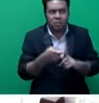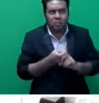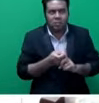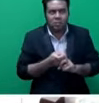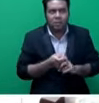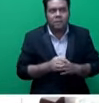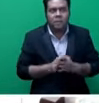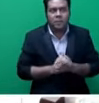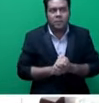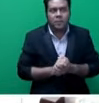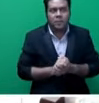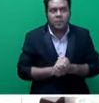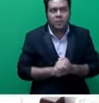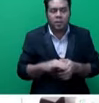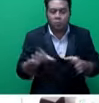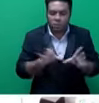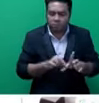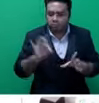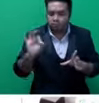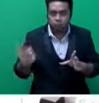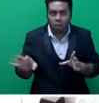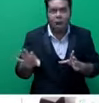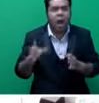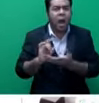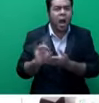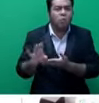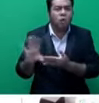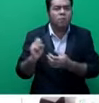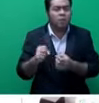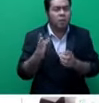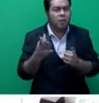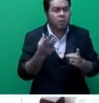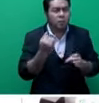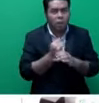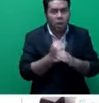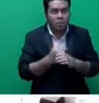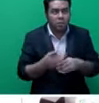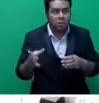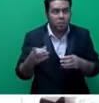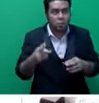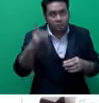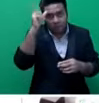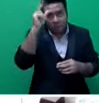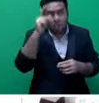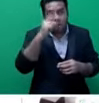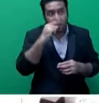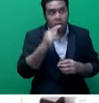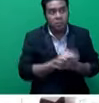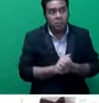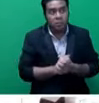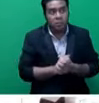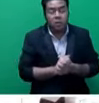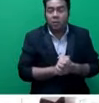followed suit when we actually got rid of the penal code and put in place the crimes decree, because you could actually have Fijians committing these